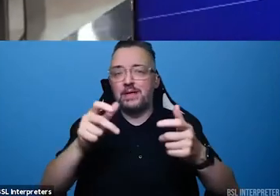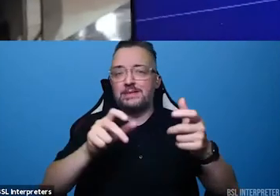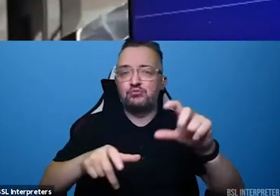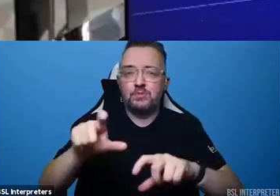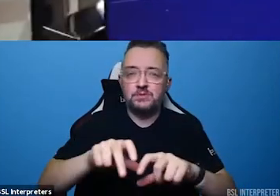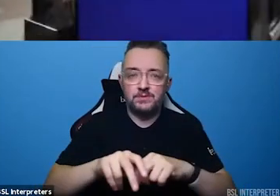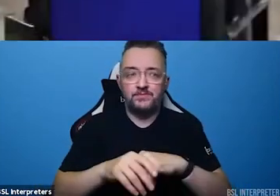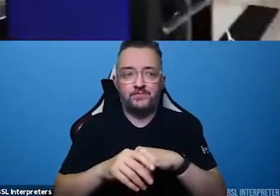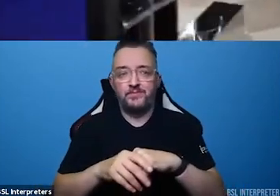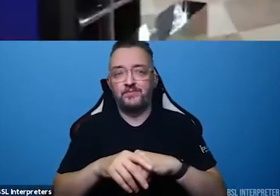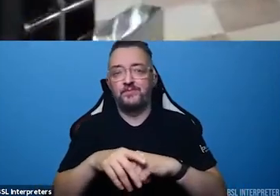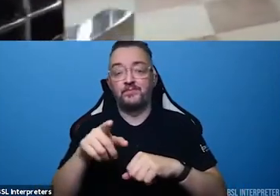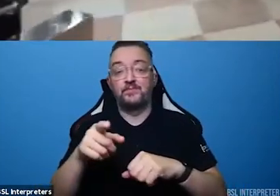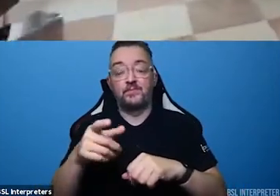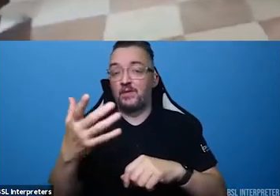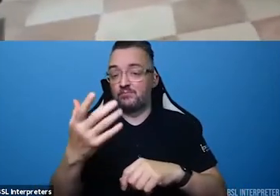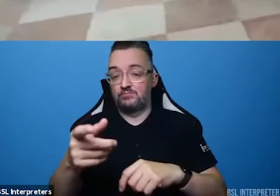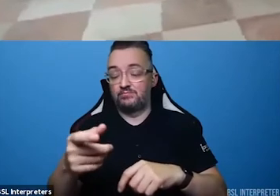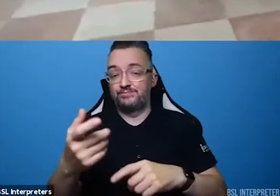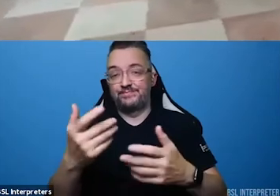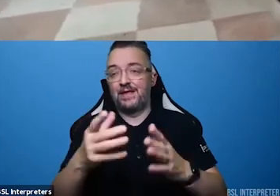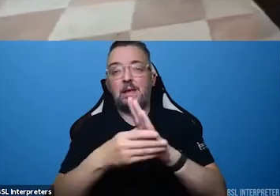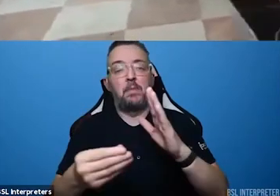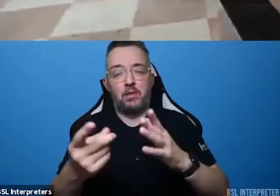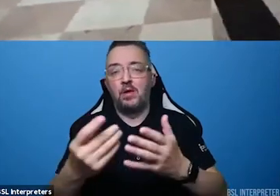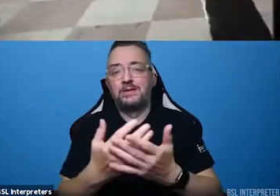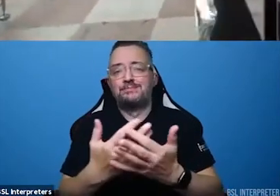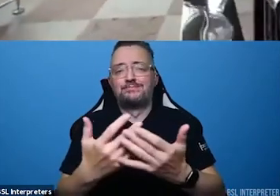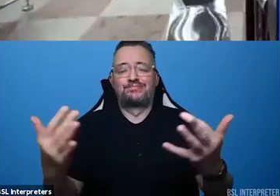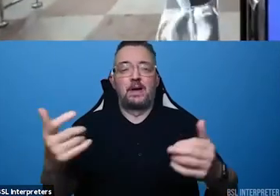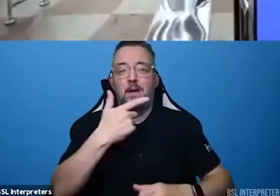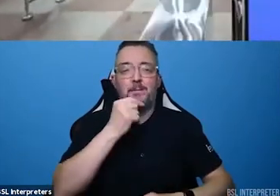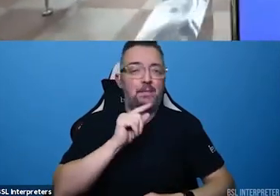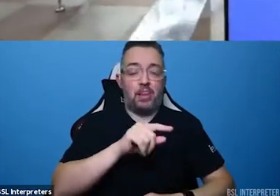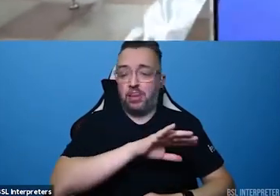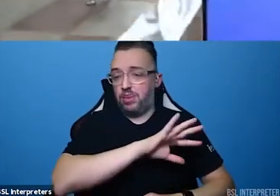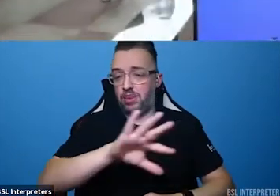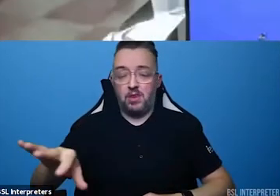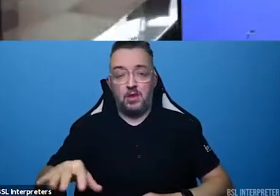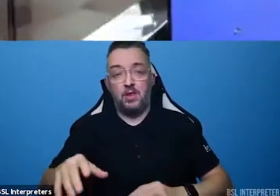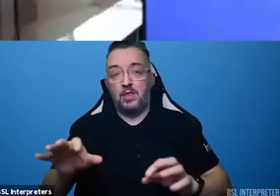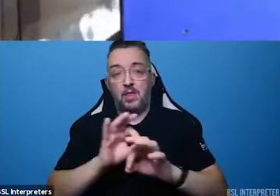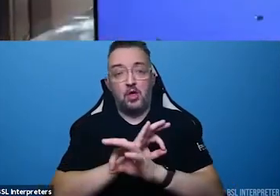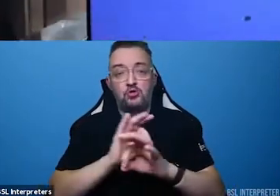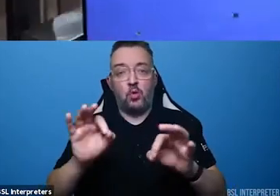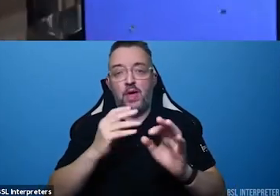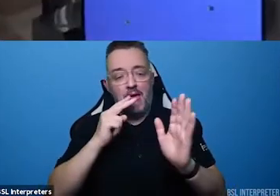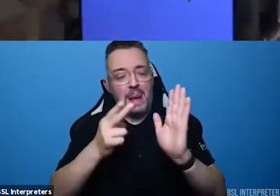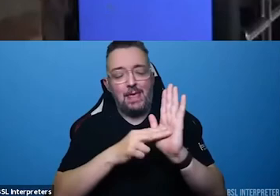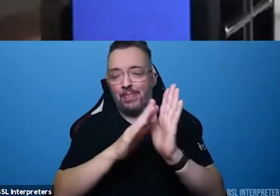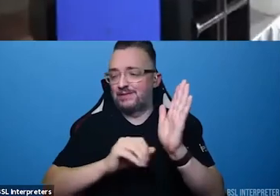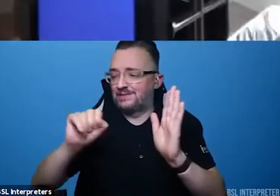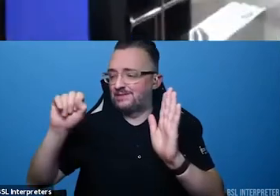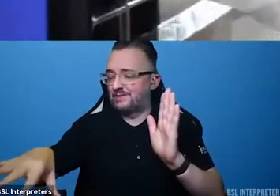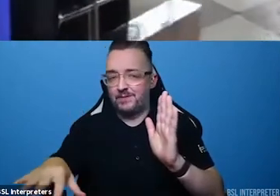large population of humans, strip them off all the terrestrial labels, such as